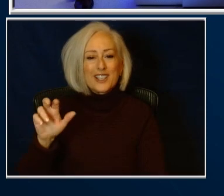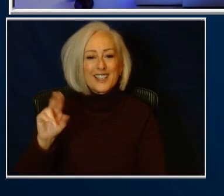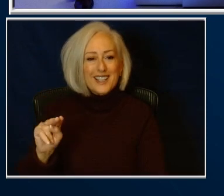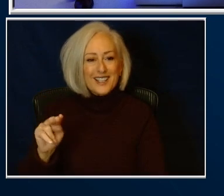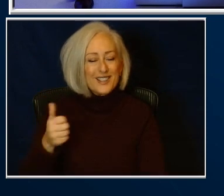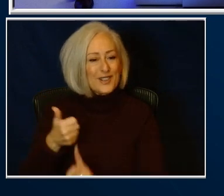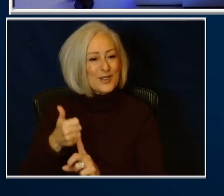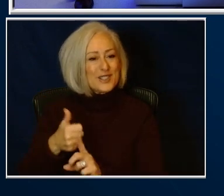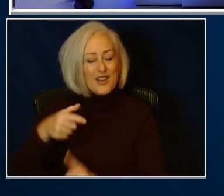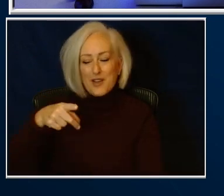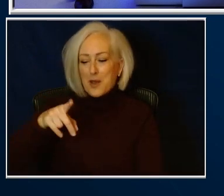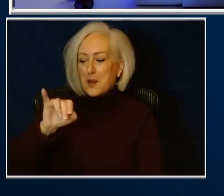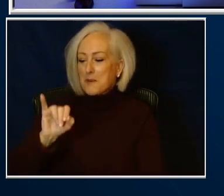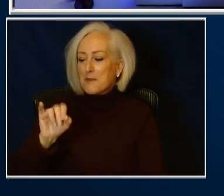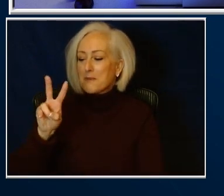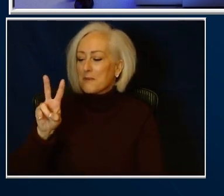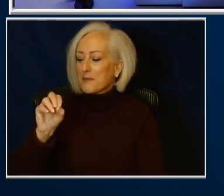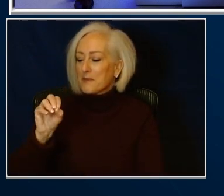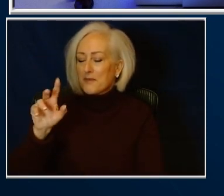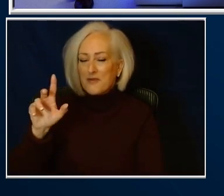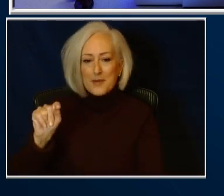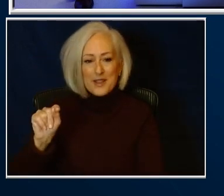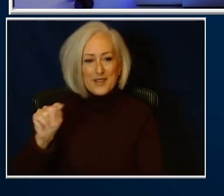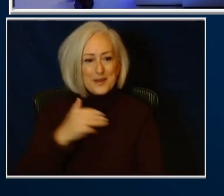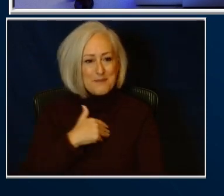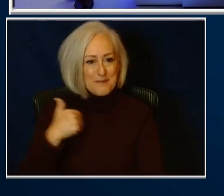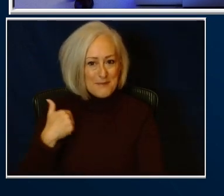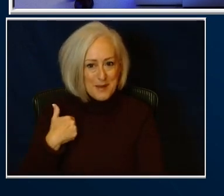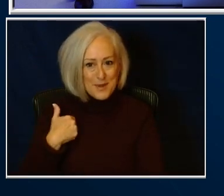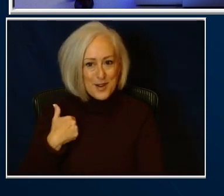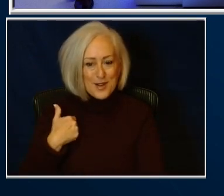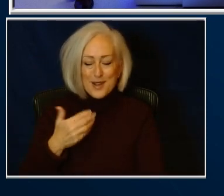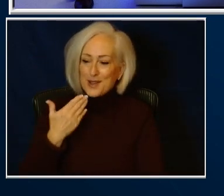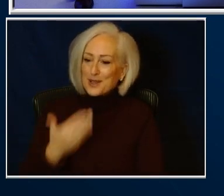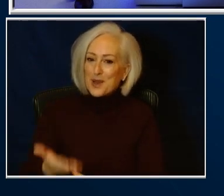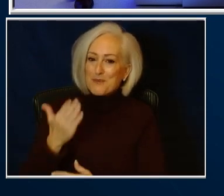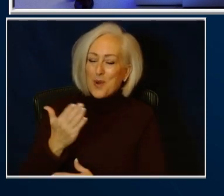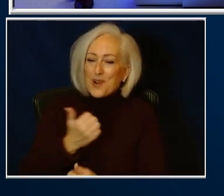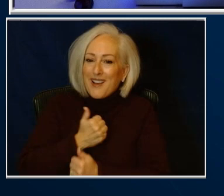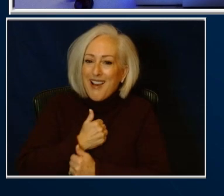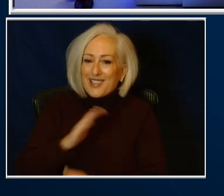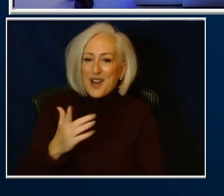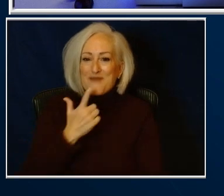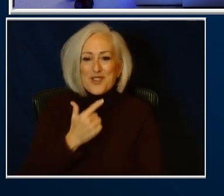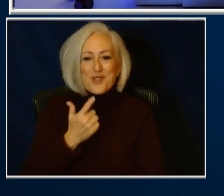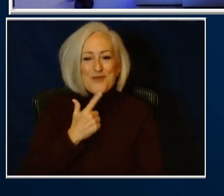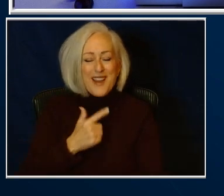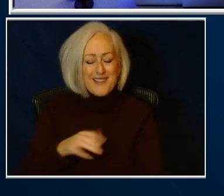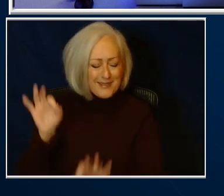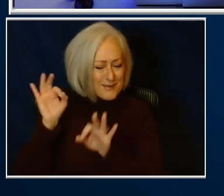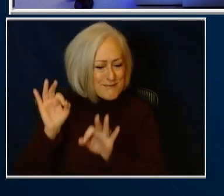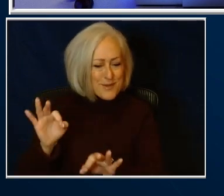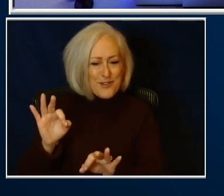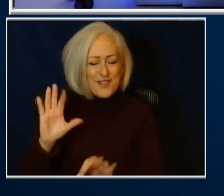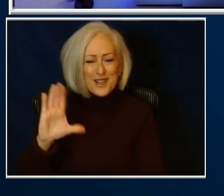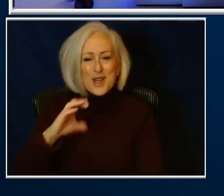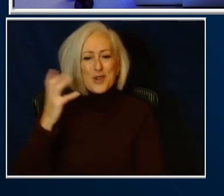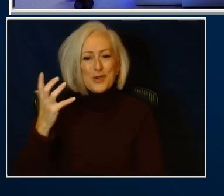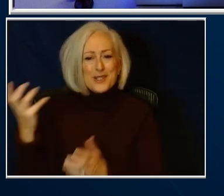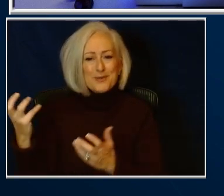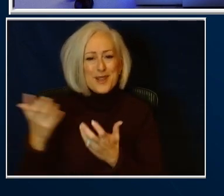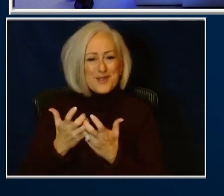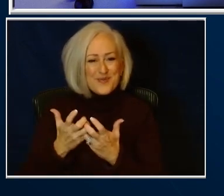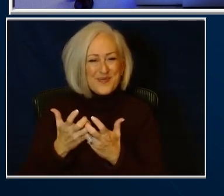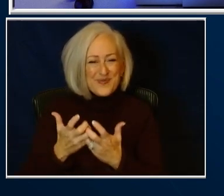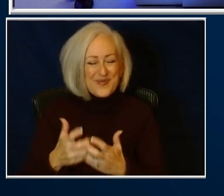to explain. Good morning, Ms. Jernigan. I love the red. That's perfect. You got the Christmas theme going. I like that. We're going to explain the